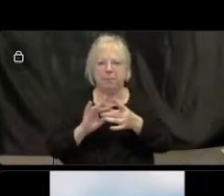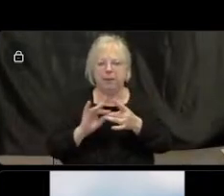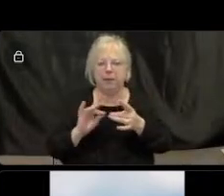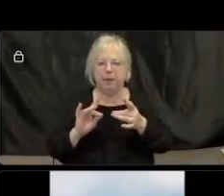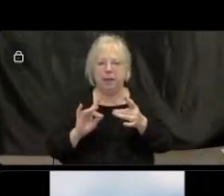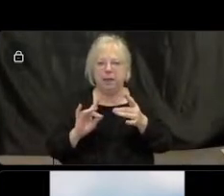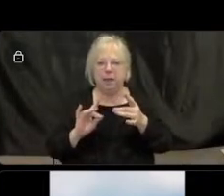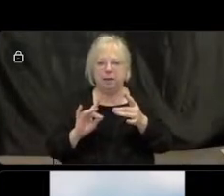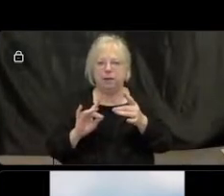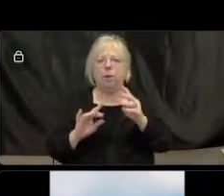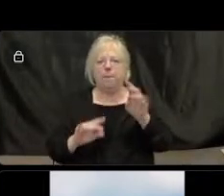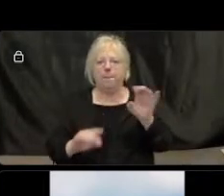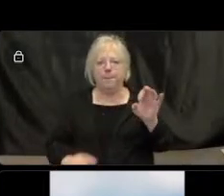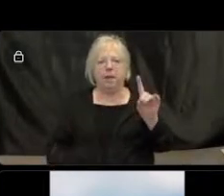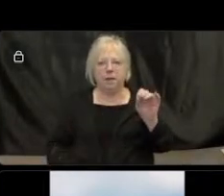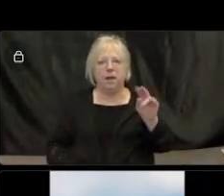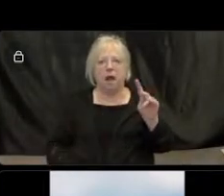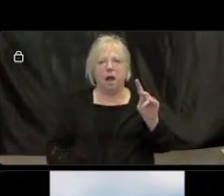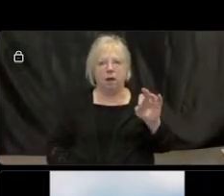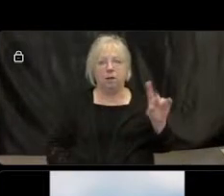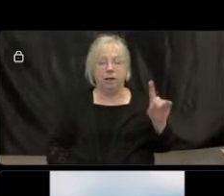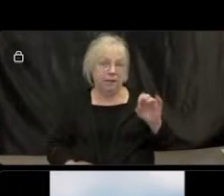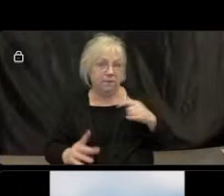if I may. Commissioner McDonald?